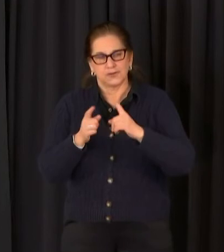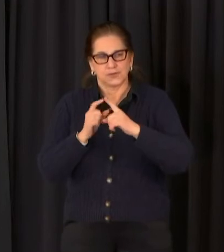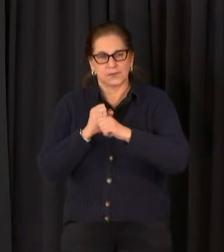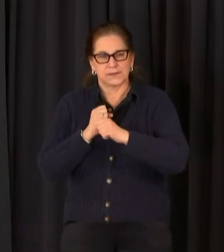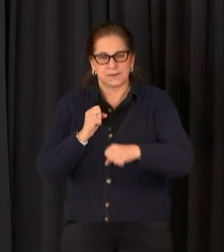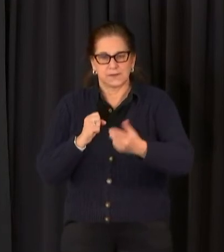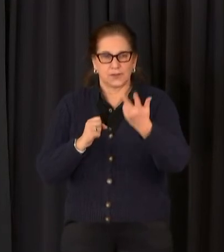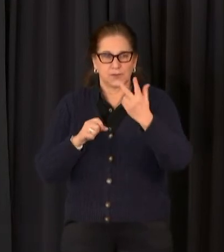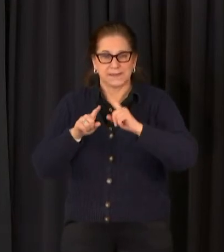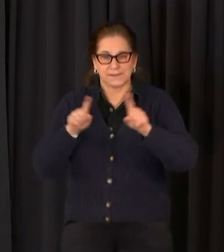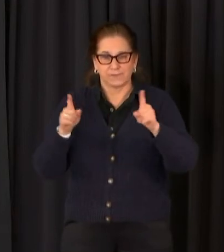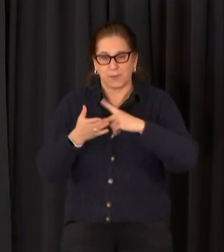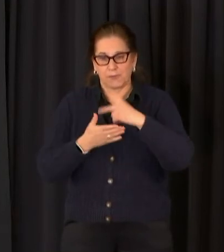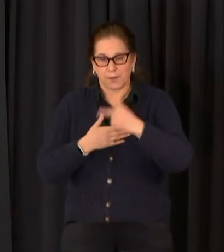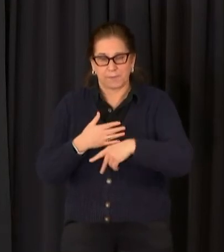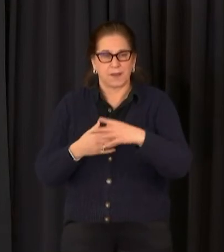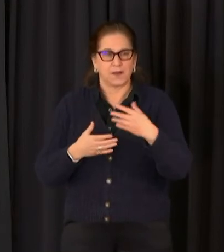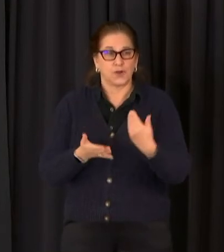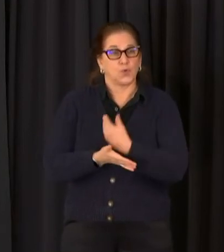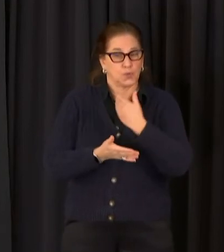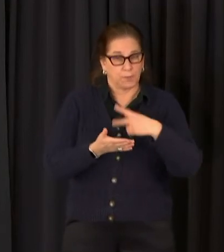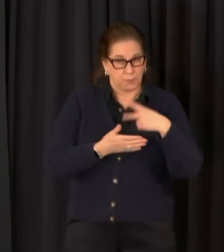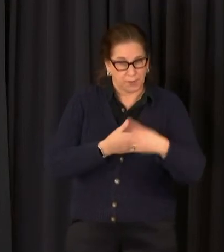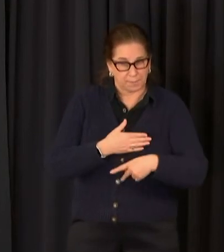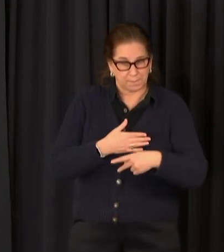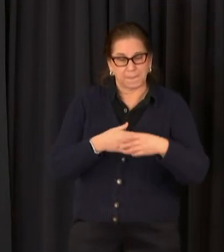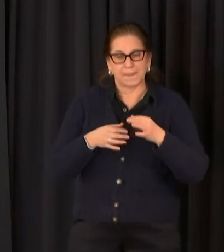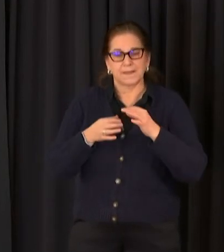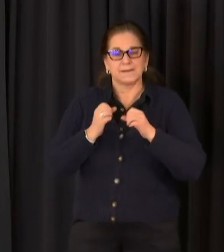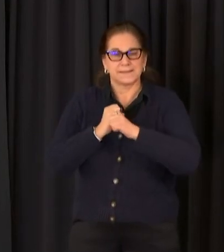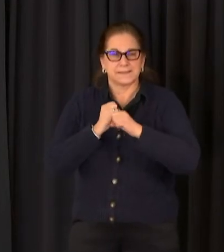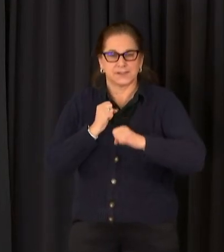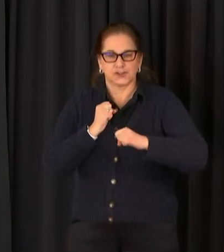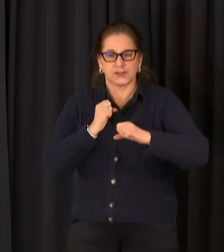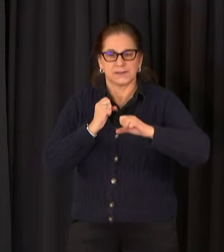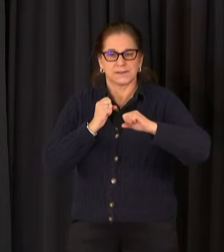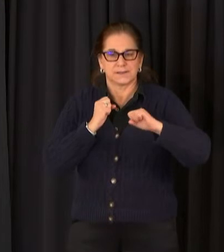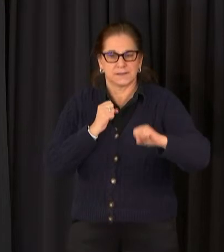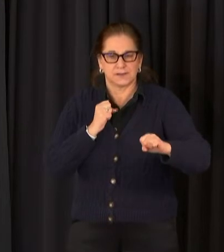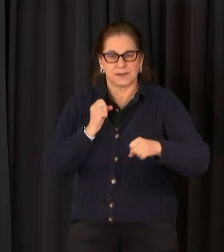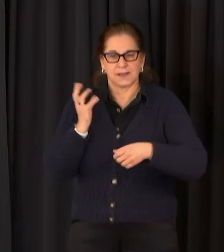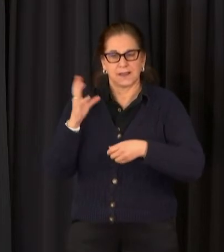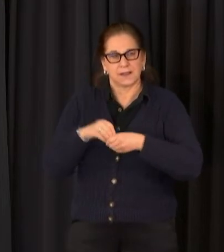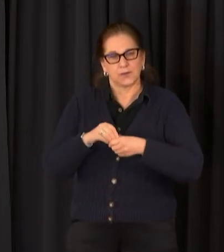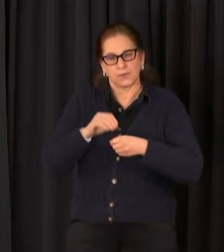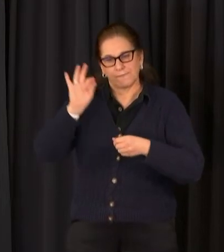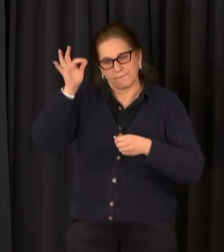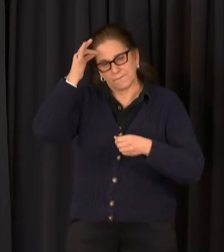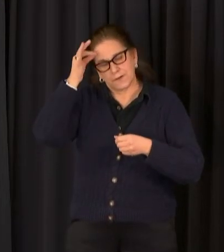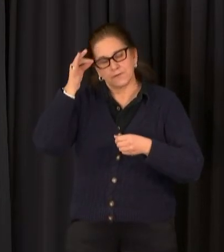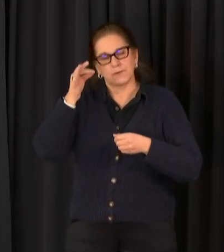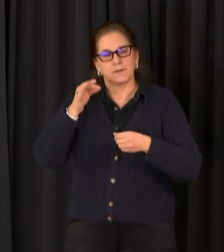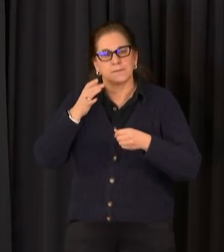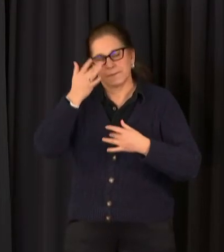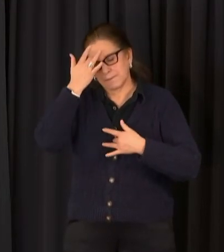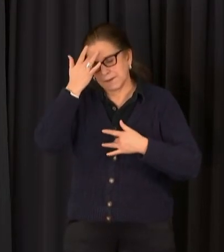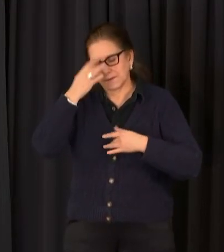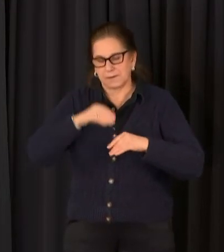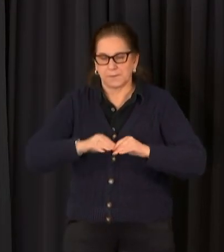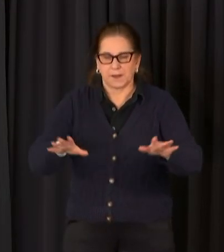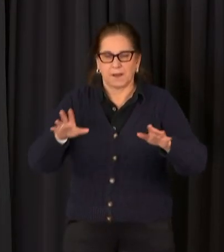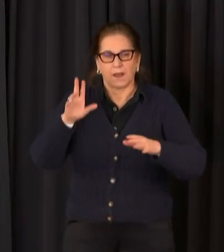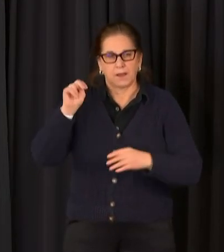created a brand new program. The extensions include the Federal Pandemic Unemployment Compensation Program,